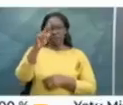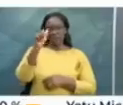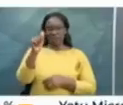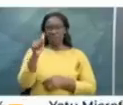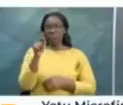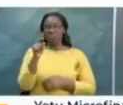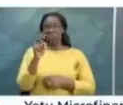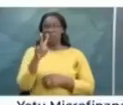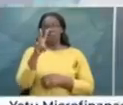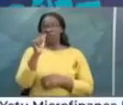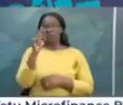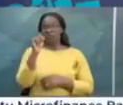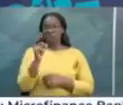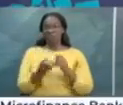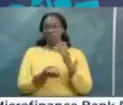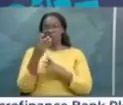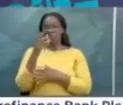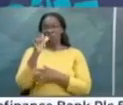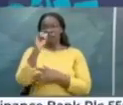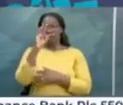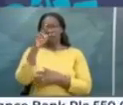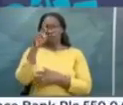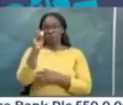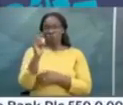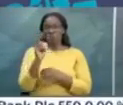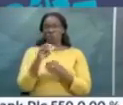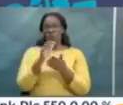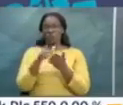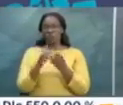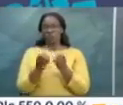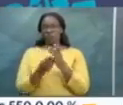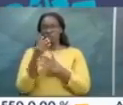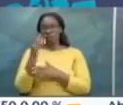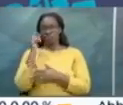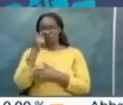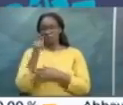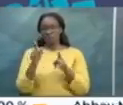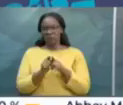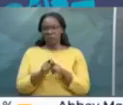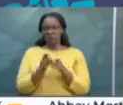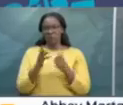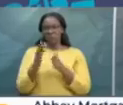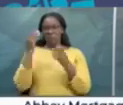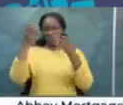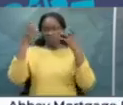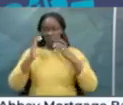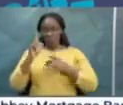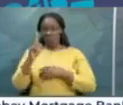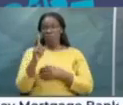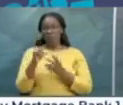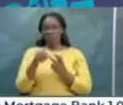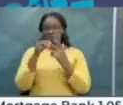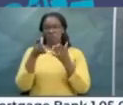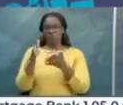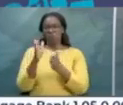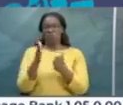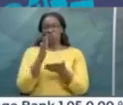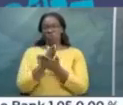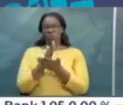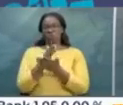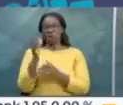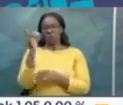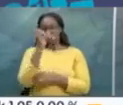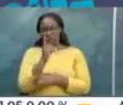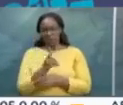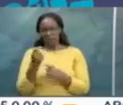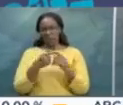Vivian creates unique Afrocentric pieces, providing a look that gives a wearer one-of-a-kind flair. Now her designs are